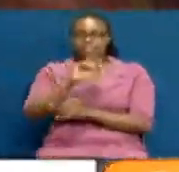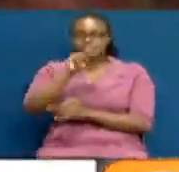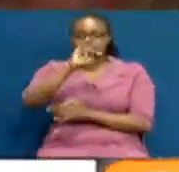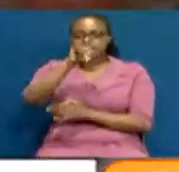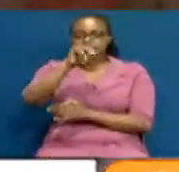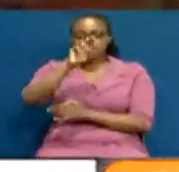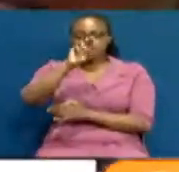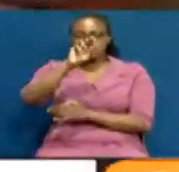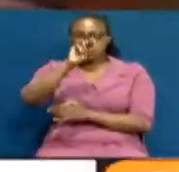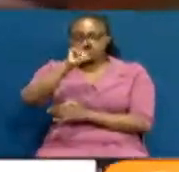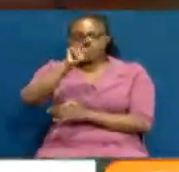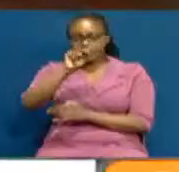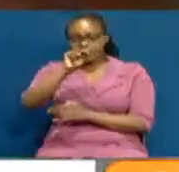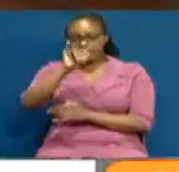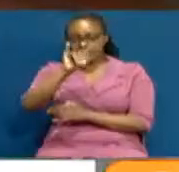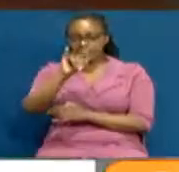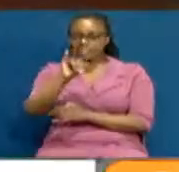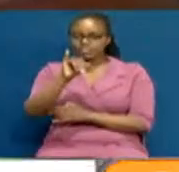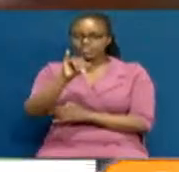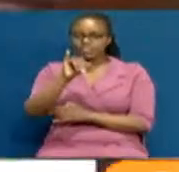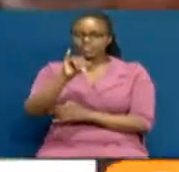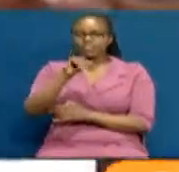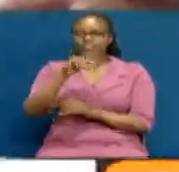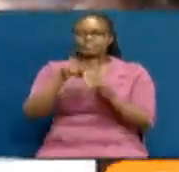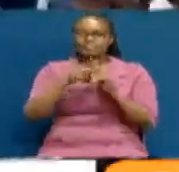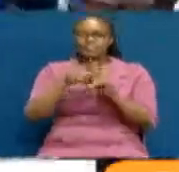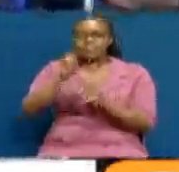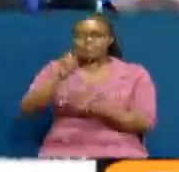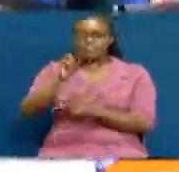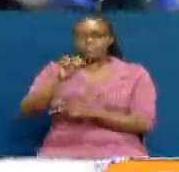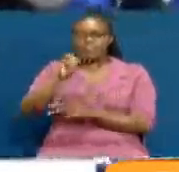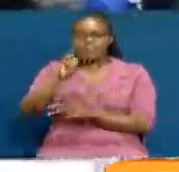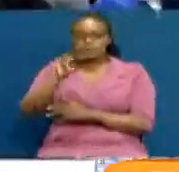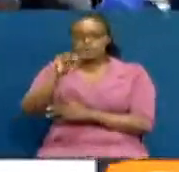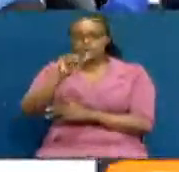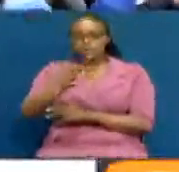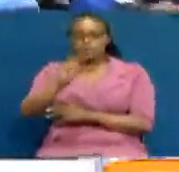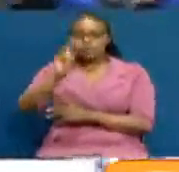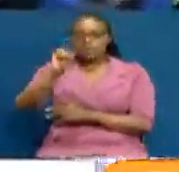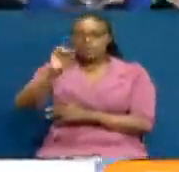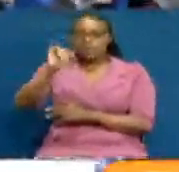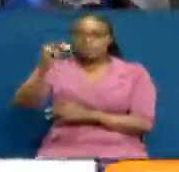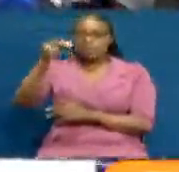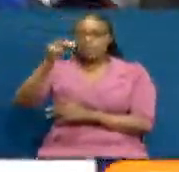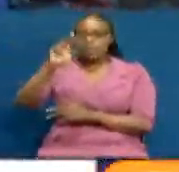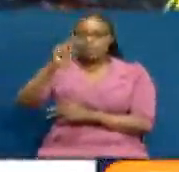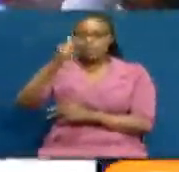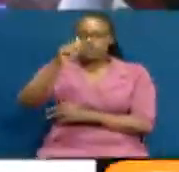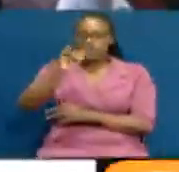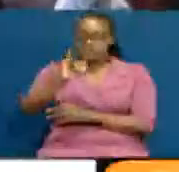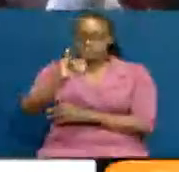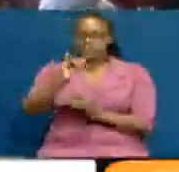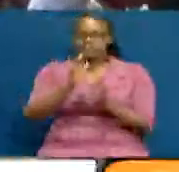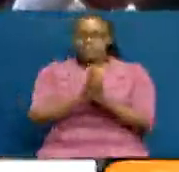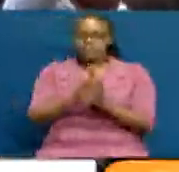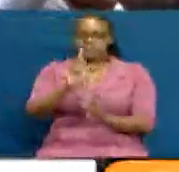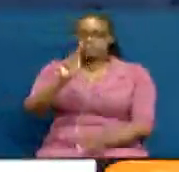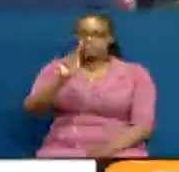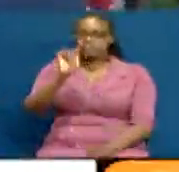Njambini, Engineer, Ndonyo Njeru, Mawingu, Meharate, Wanjohi, Olkalau and